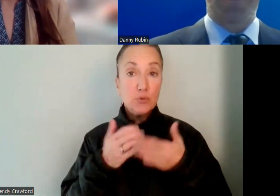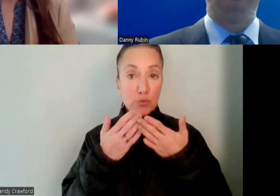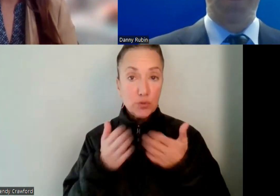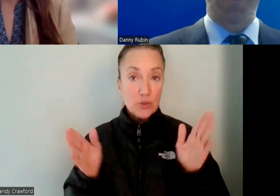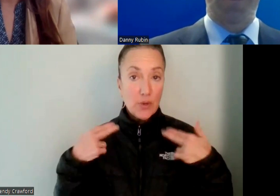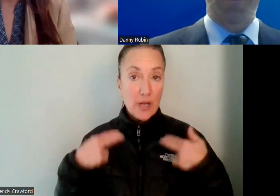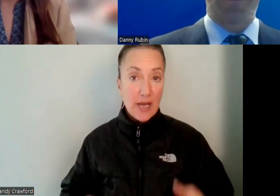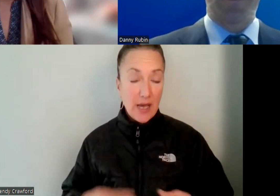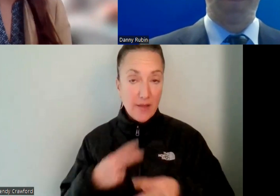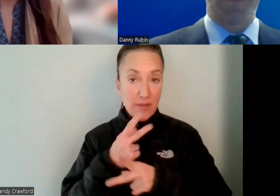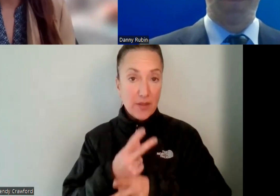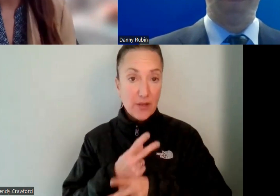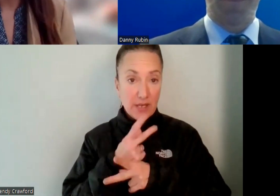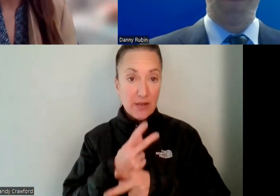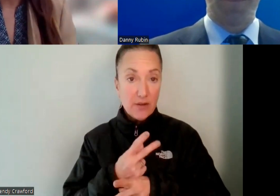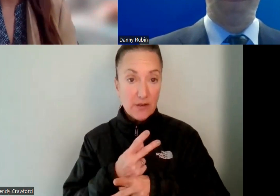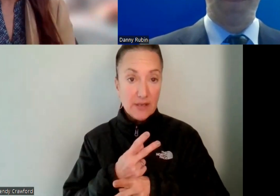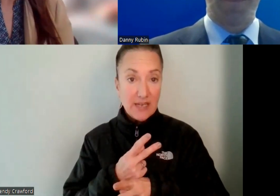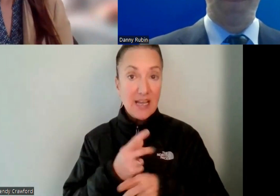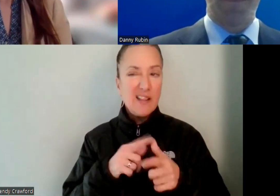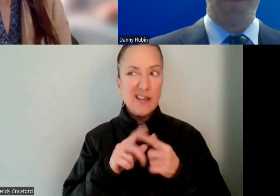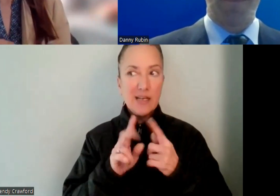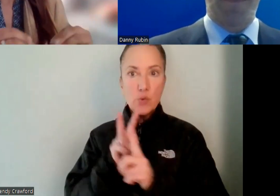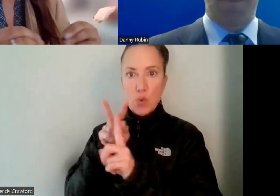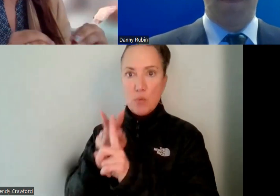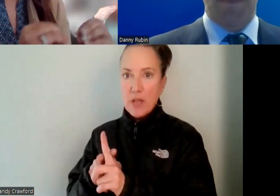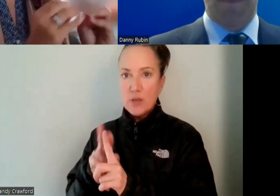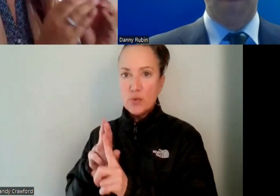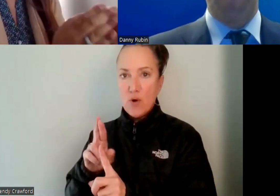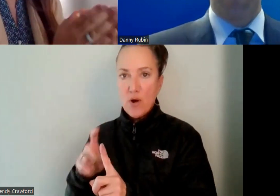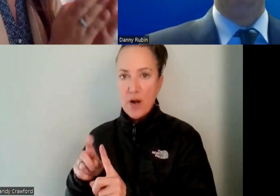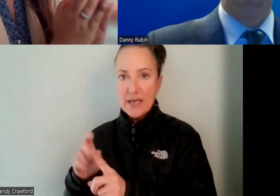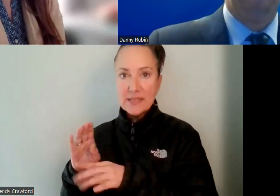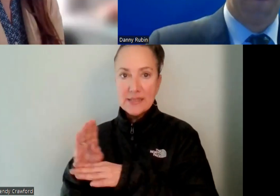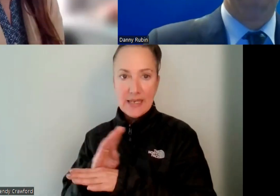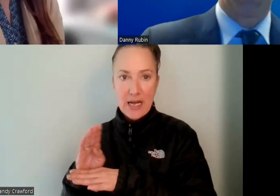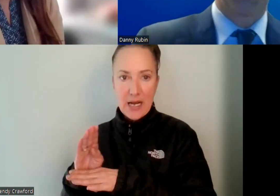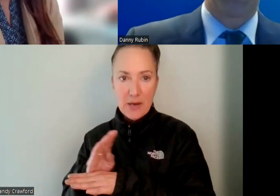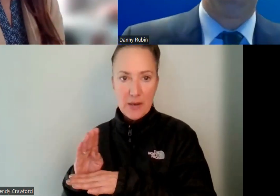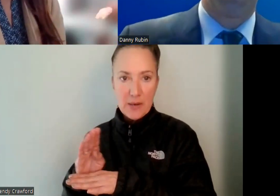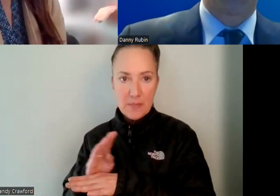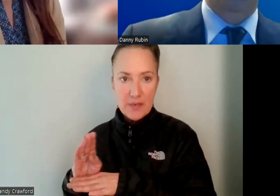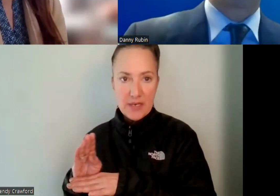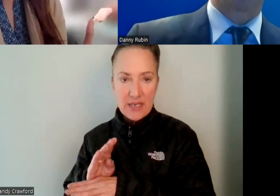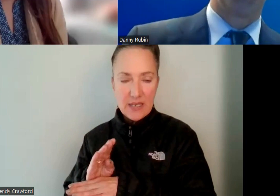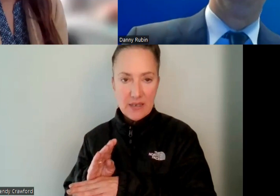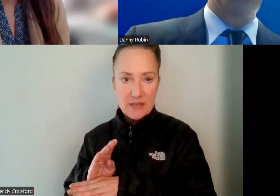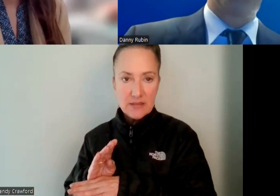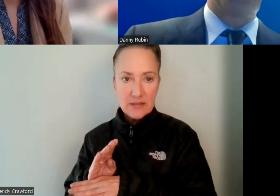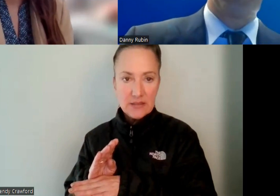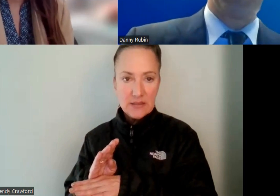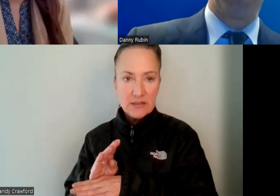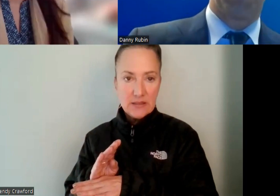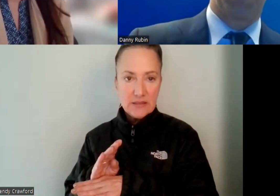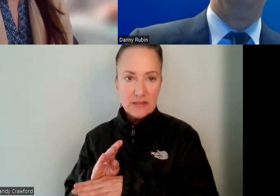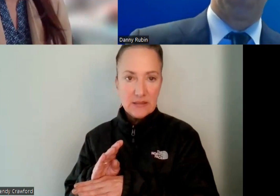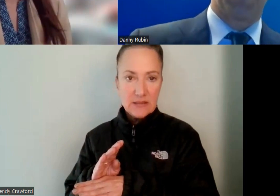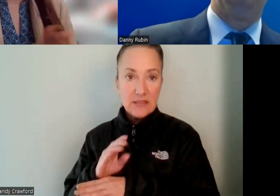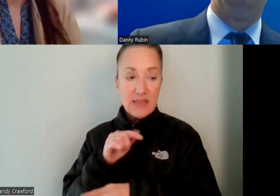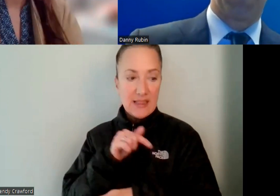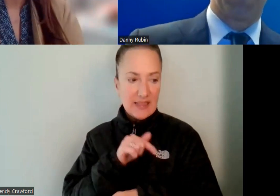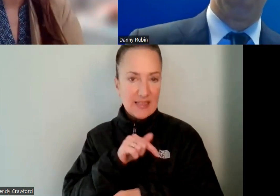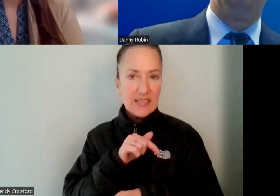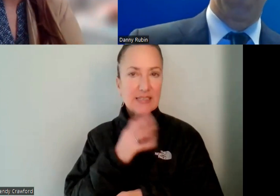a job now at the pharmaceutical company, I feel like this little career that I had with